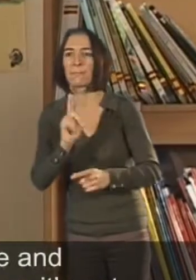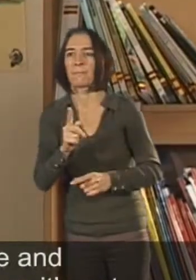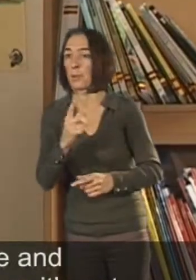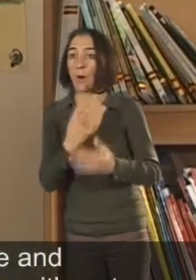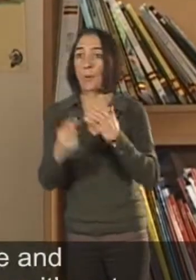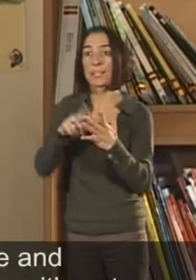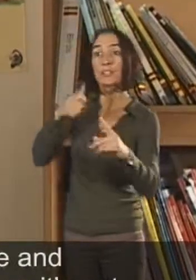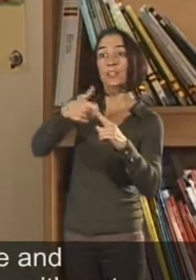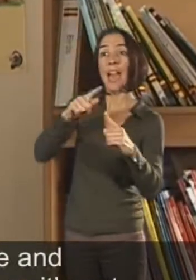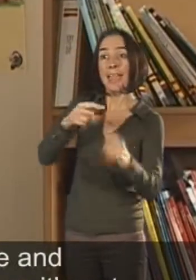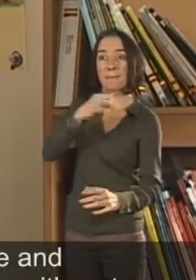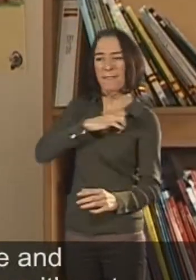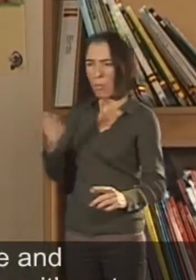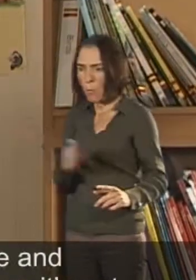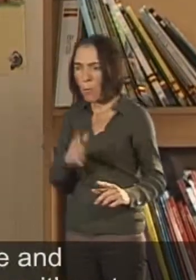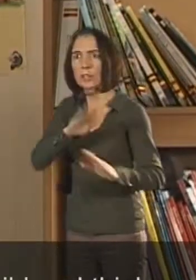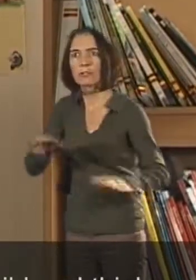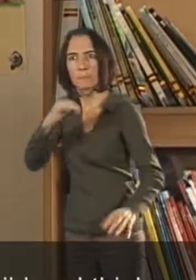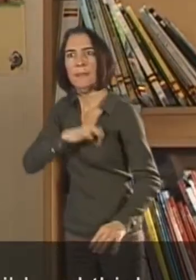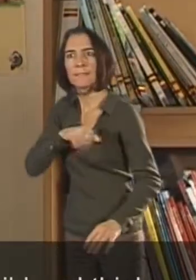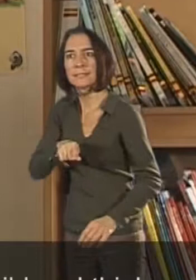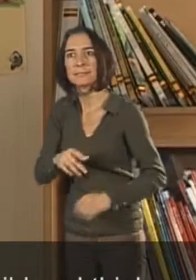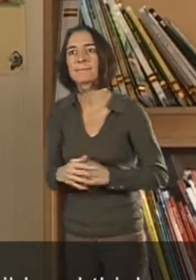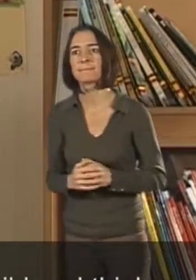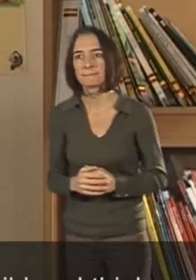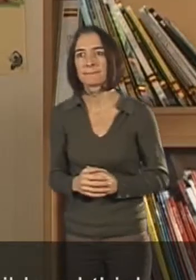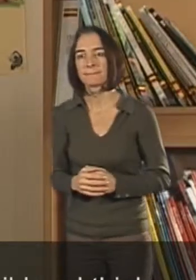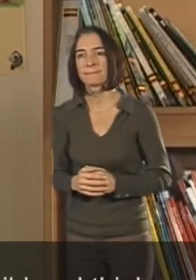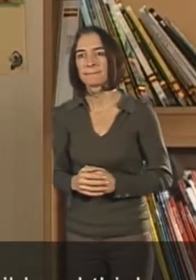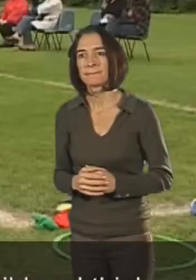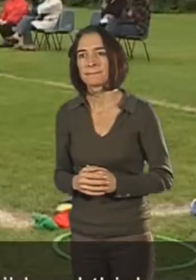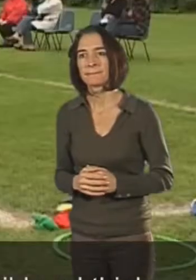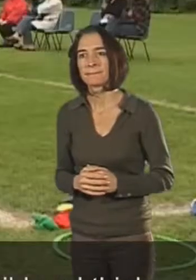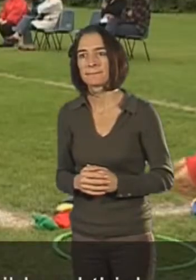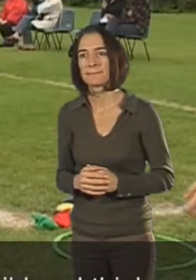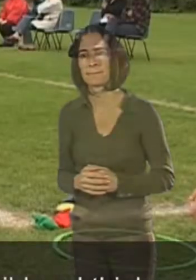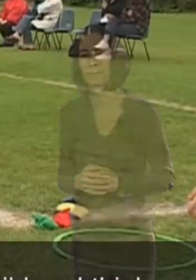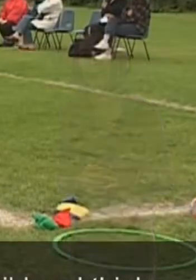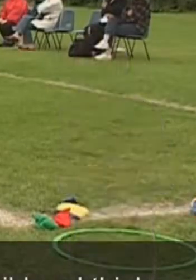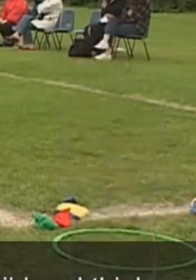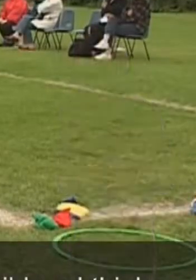Jake and seeing the activities that he's doing. So it's not just Jake that benefits, it's all the children, I think.